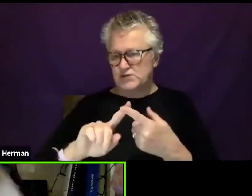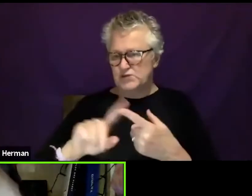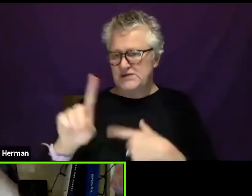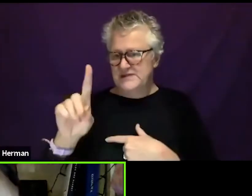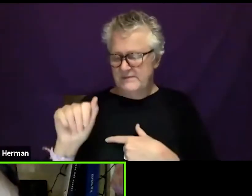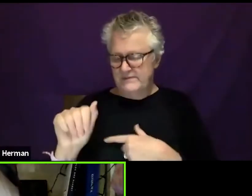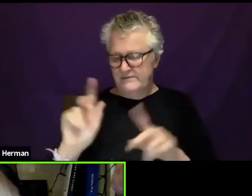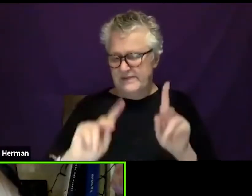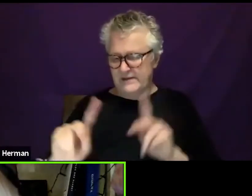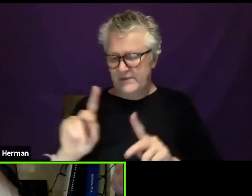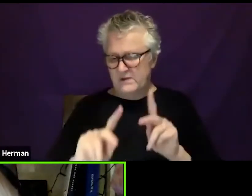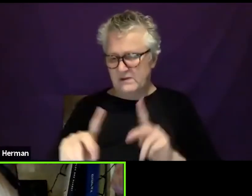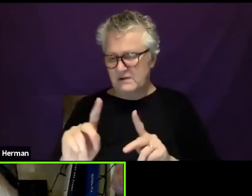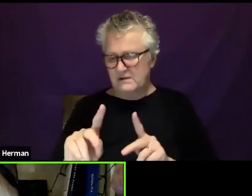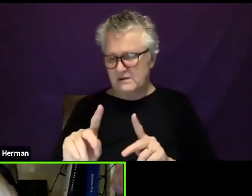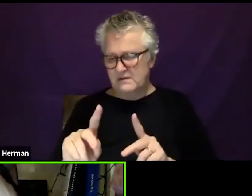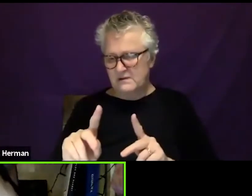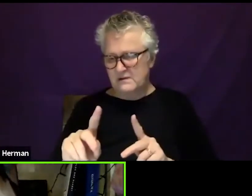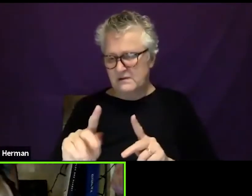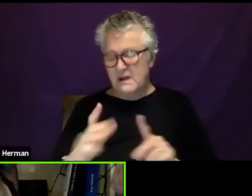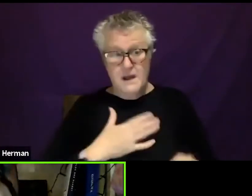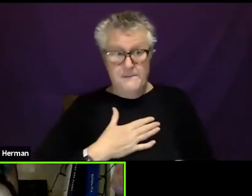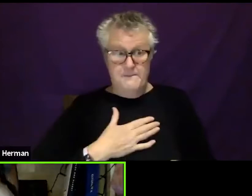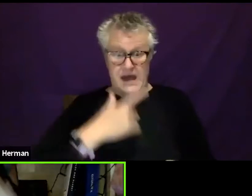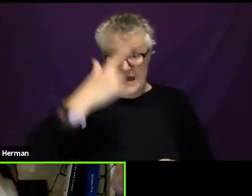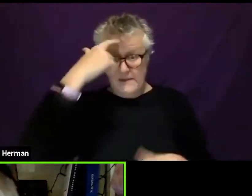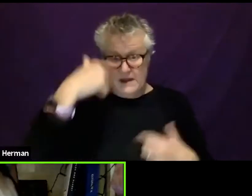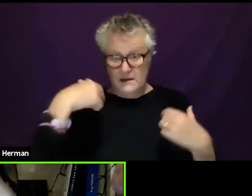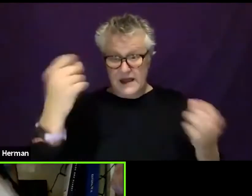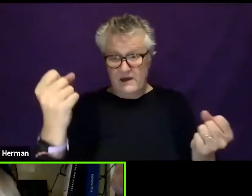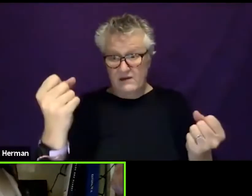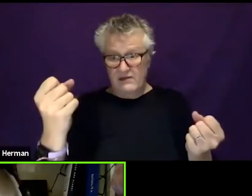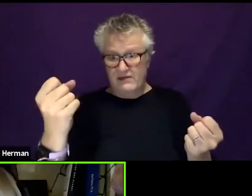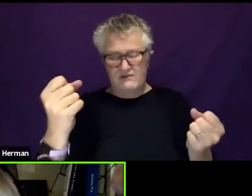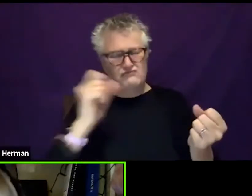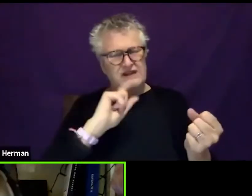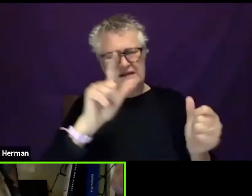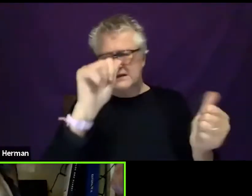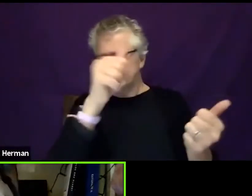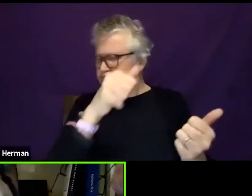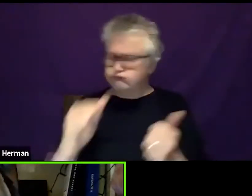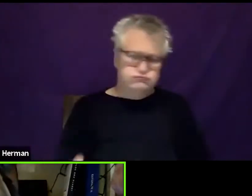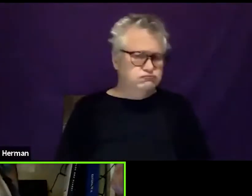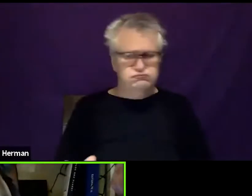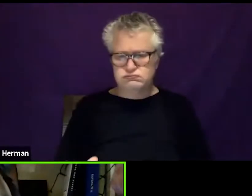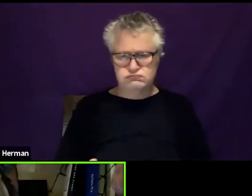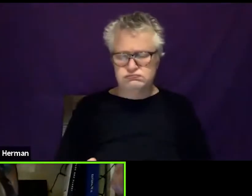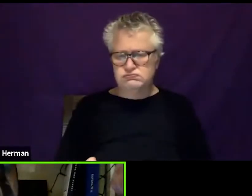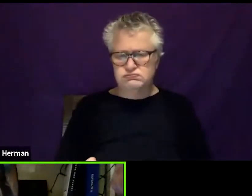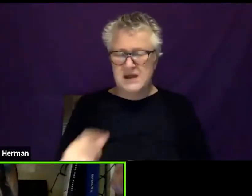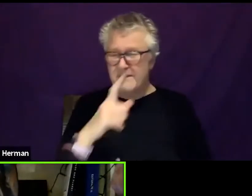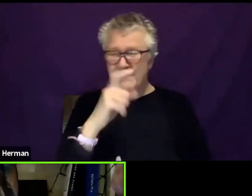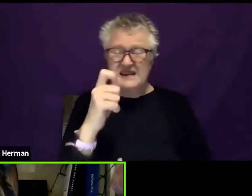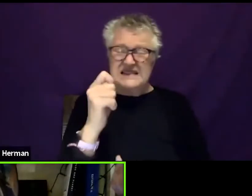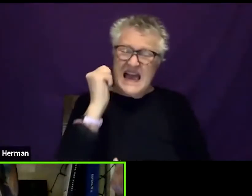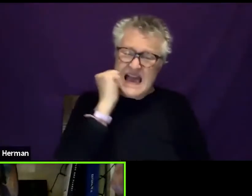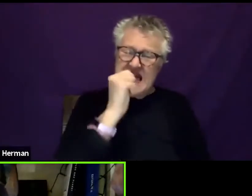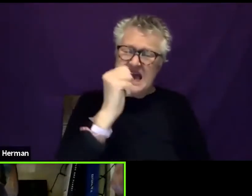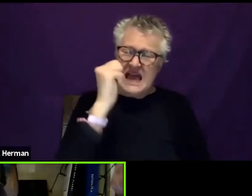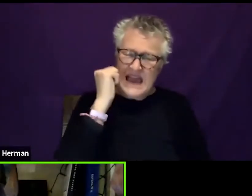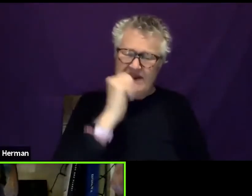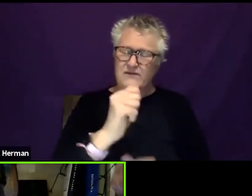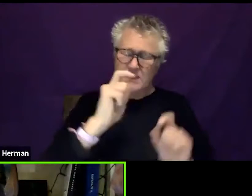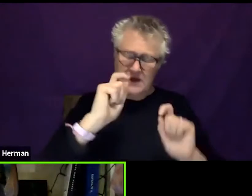health suffered as a result because, you know, my every waking hour was just COVID.